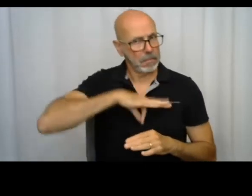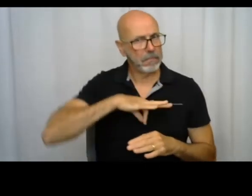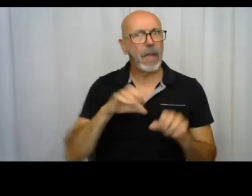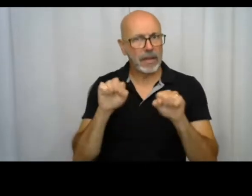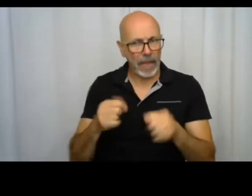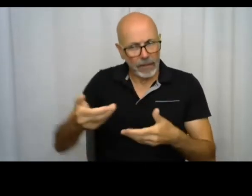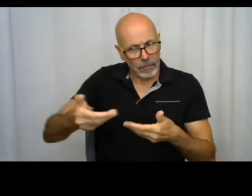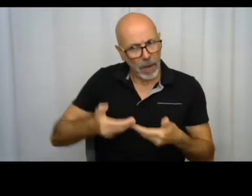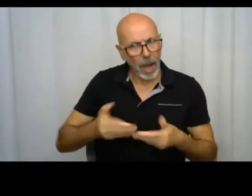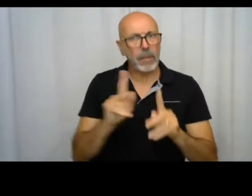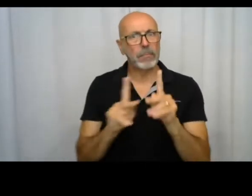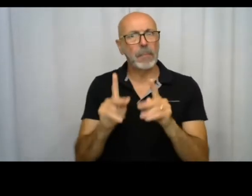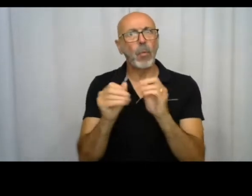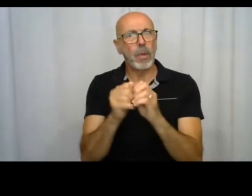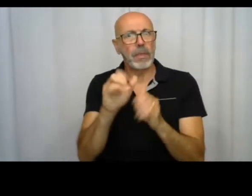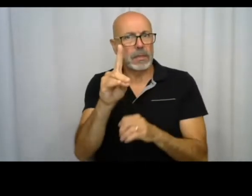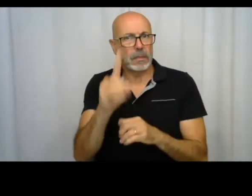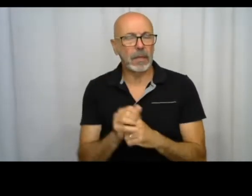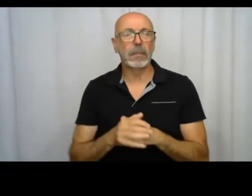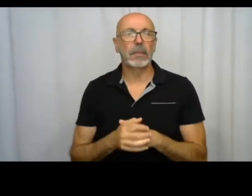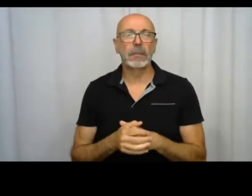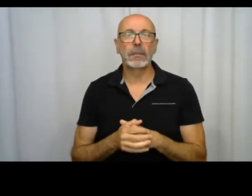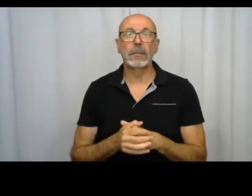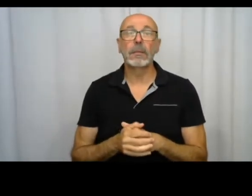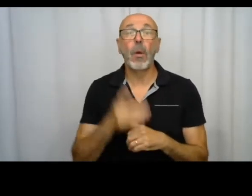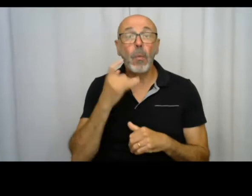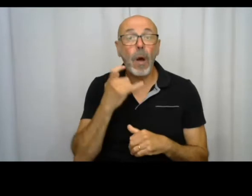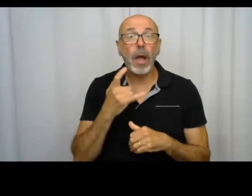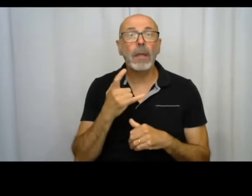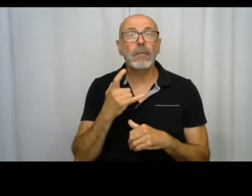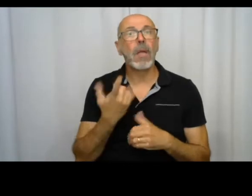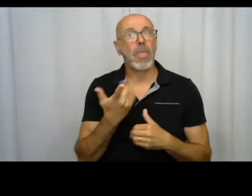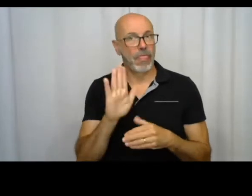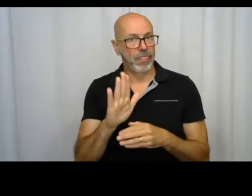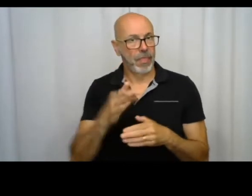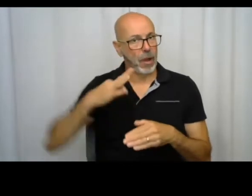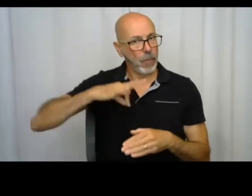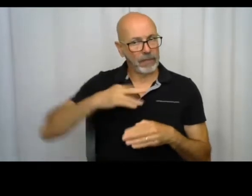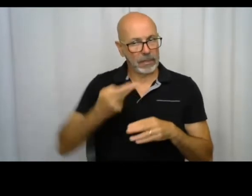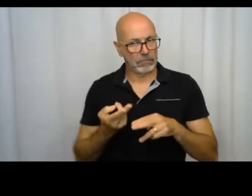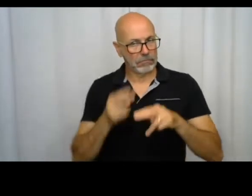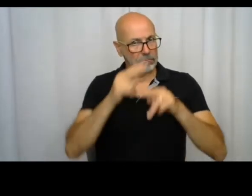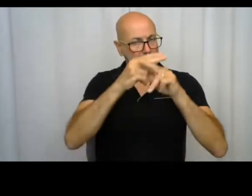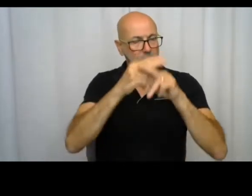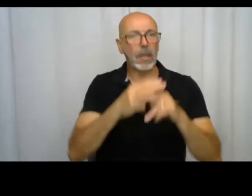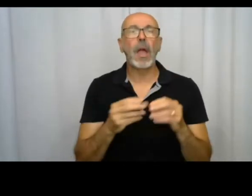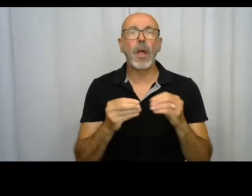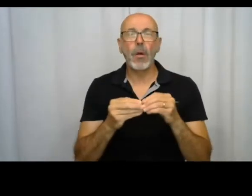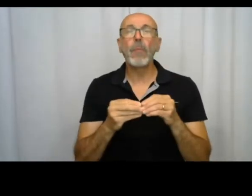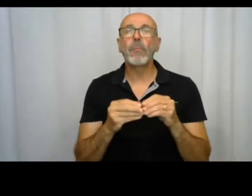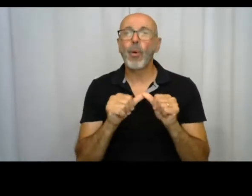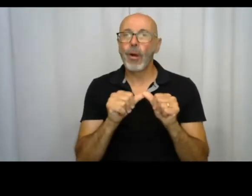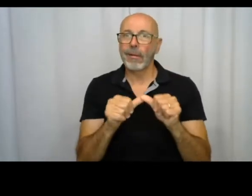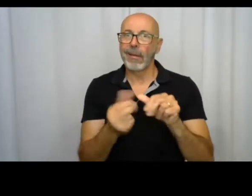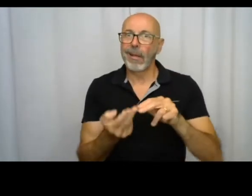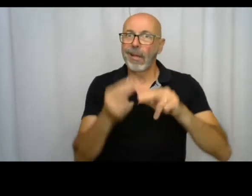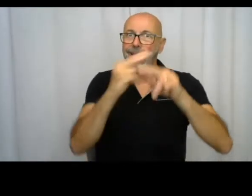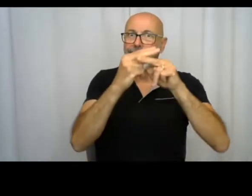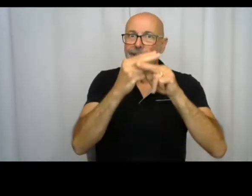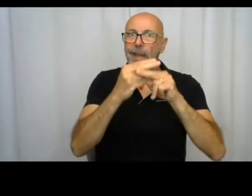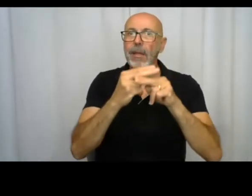with disabilities because they receive increased profits and higher employee retention.